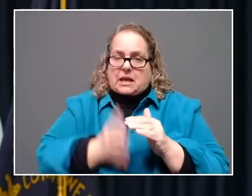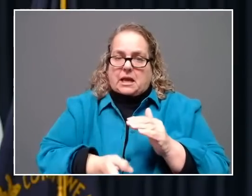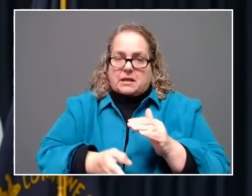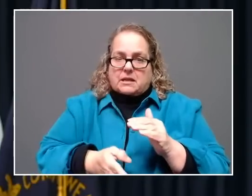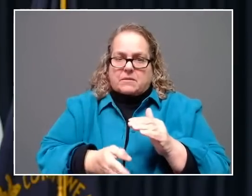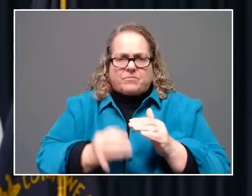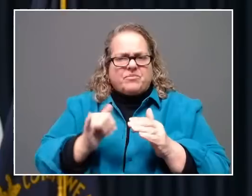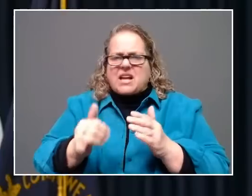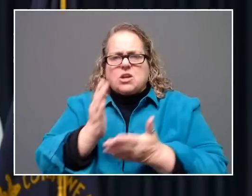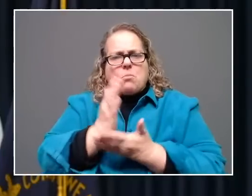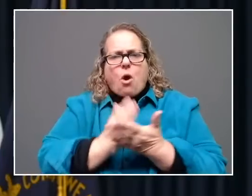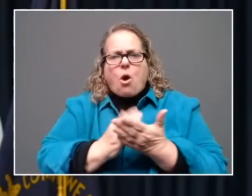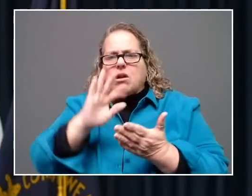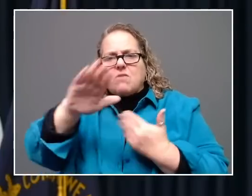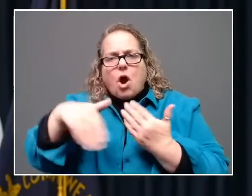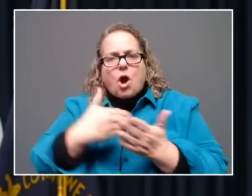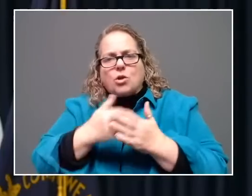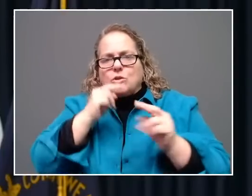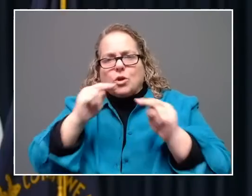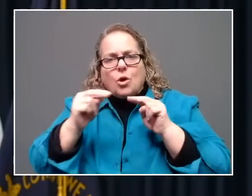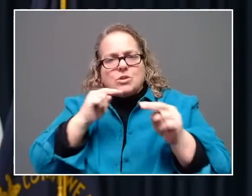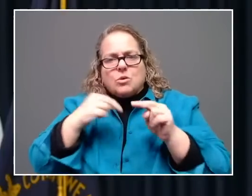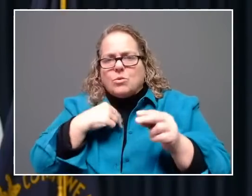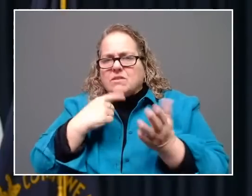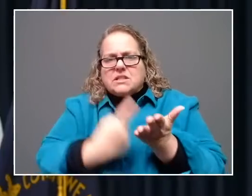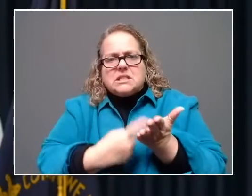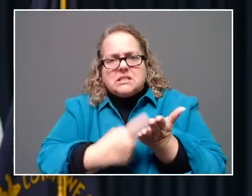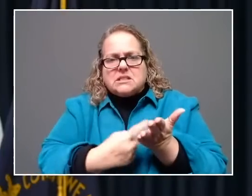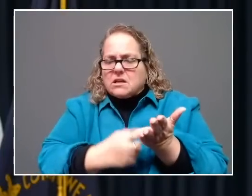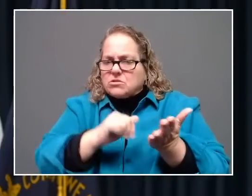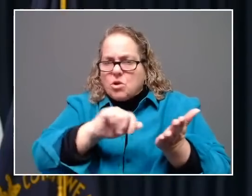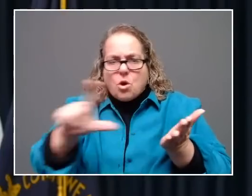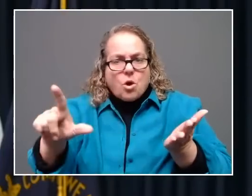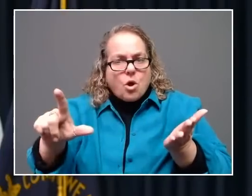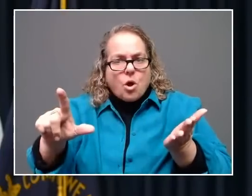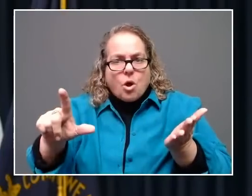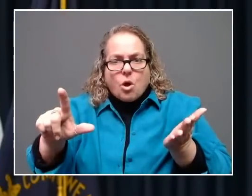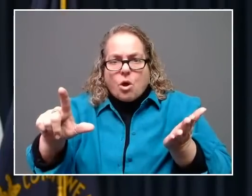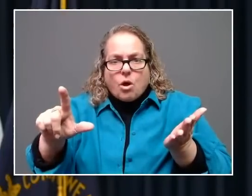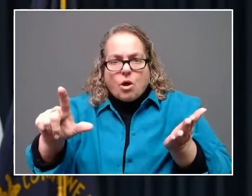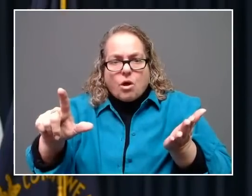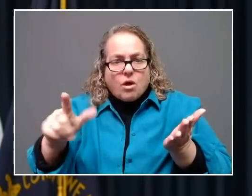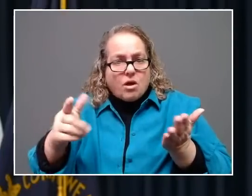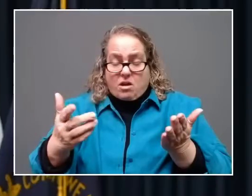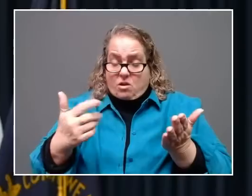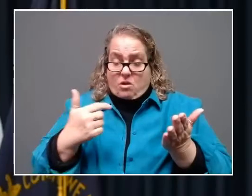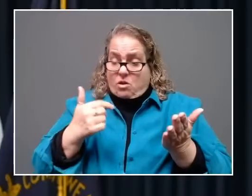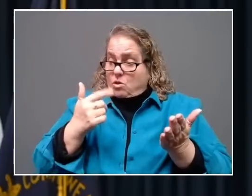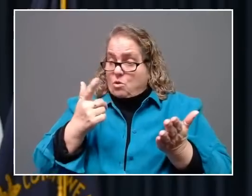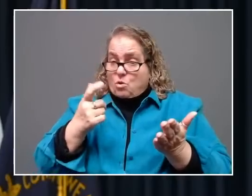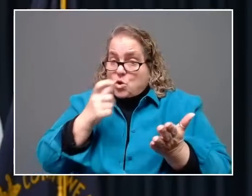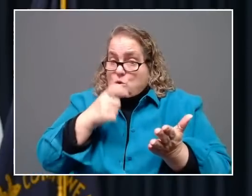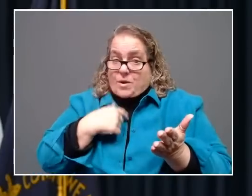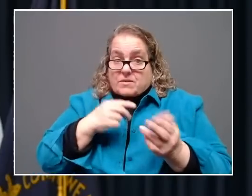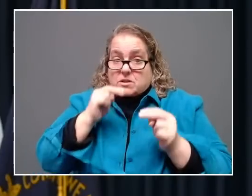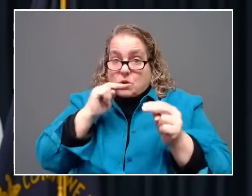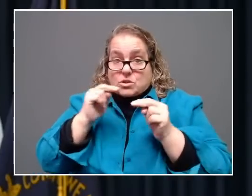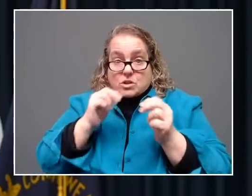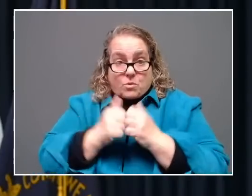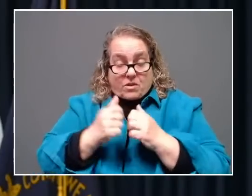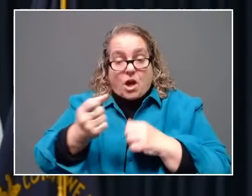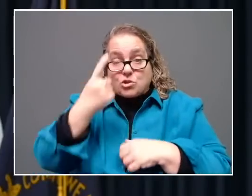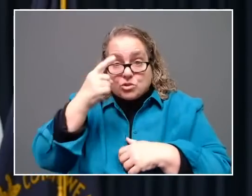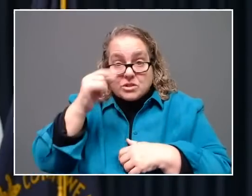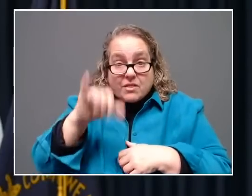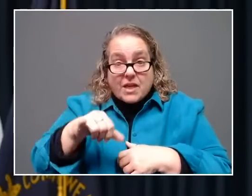in. Certainly all of those that we have been negotiating with understood that, and it